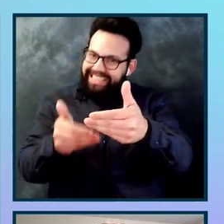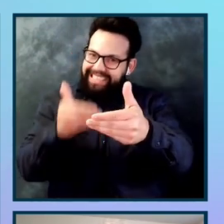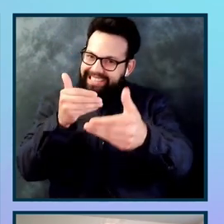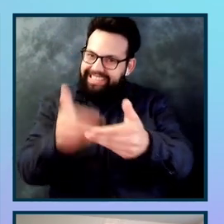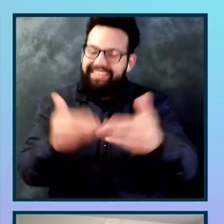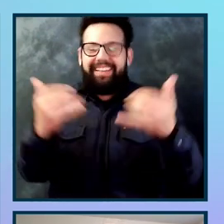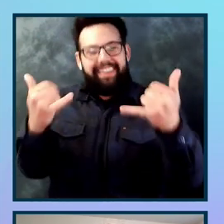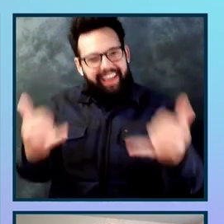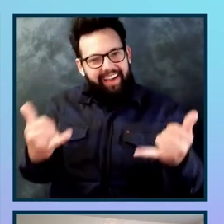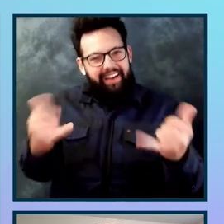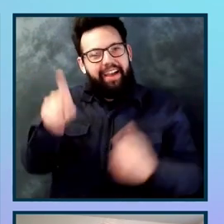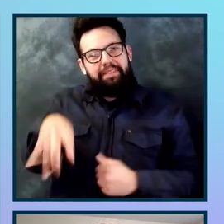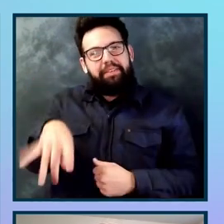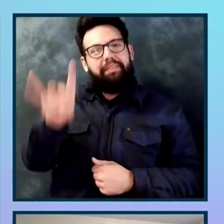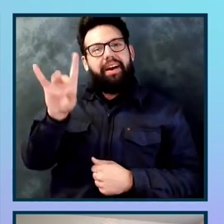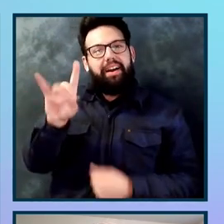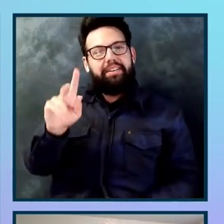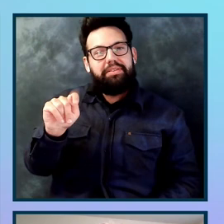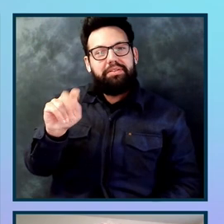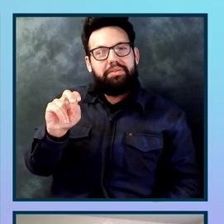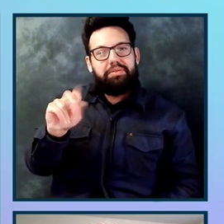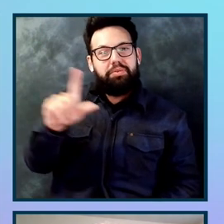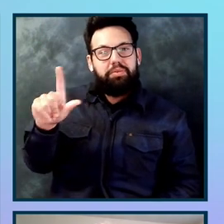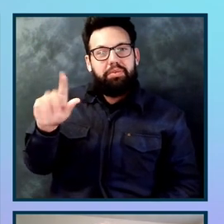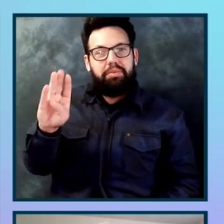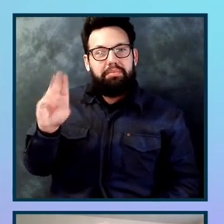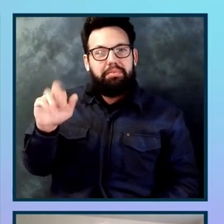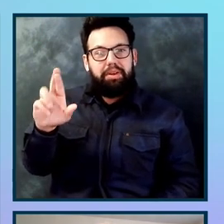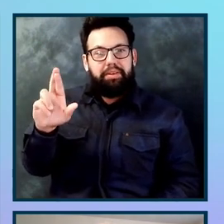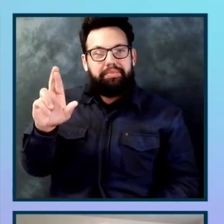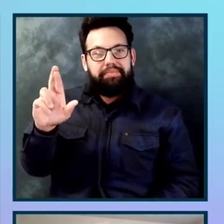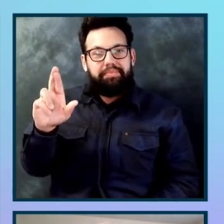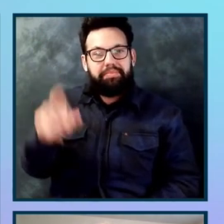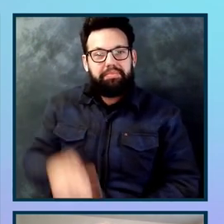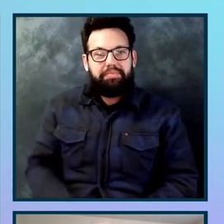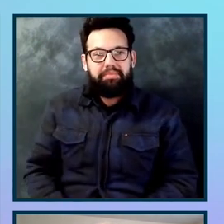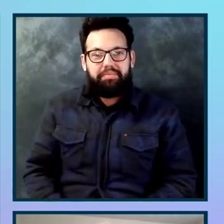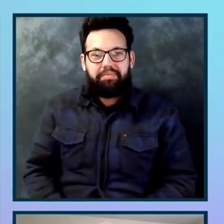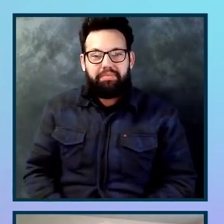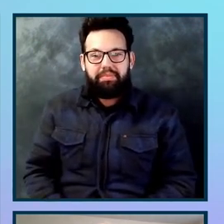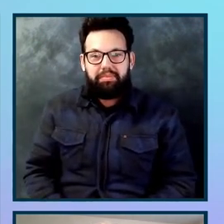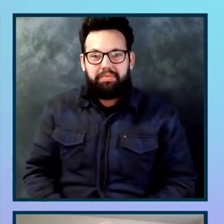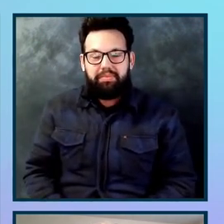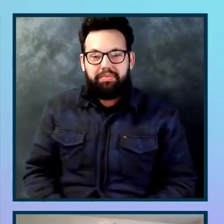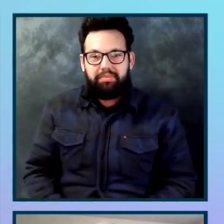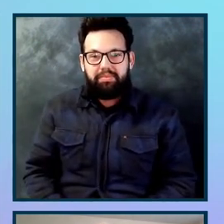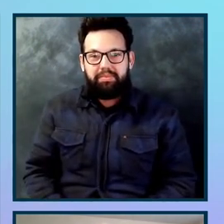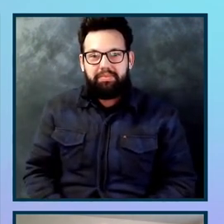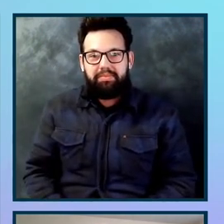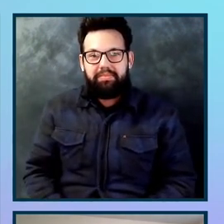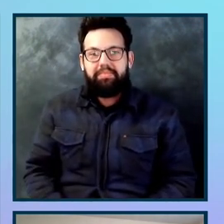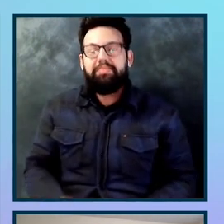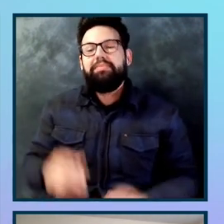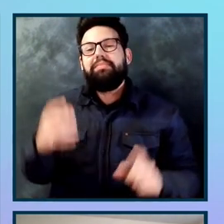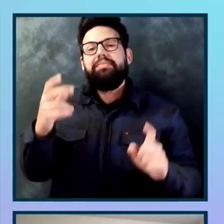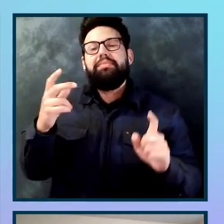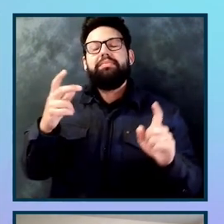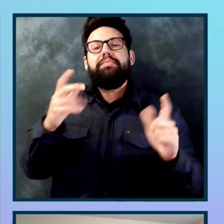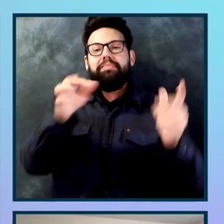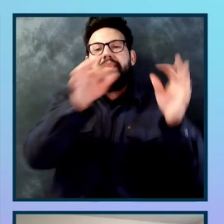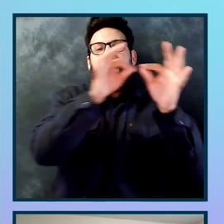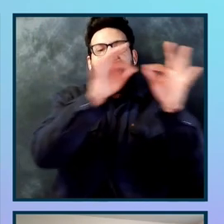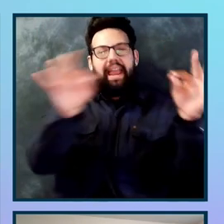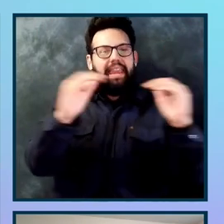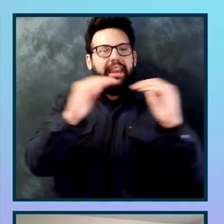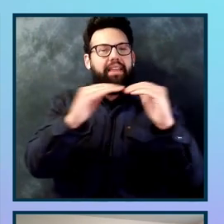toolbar. Let's see where we start here. Accessibility statement heading level 1. Heading level 1 accessibility statement. Heading